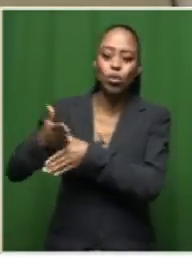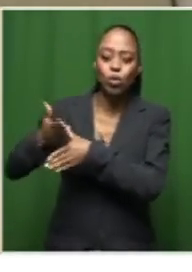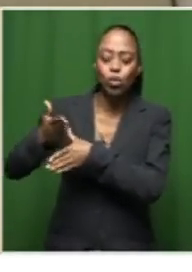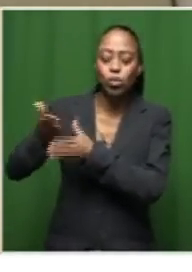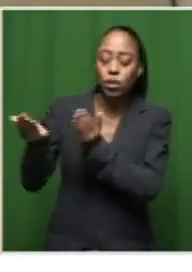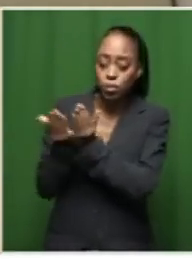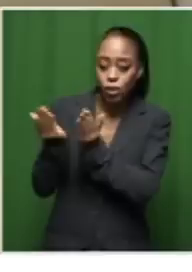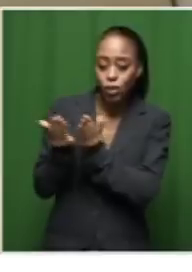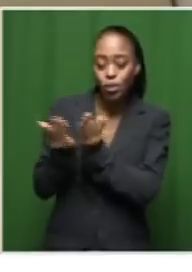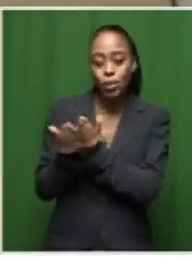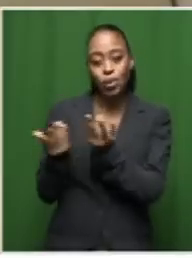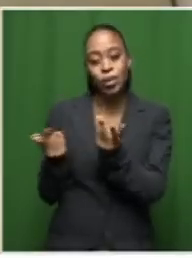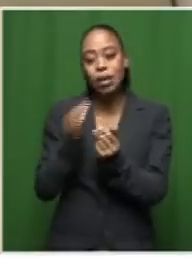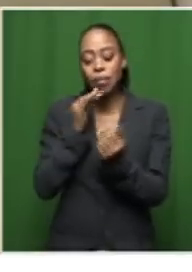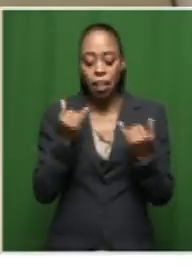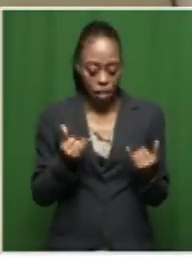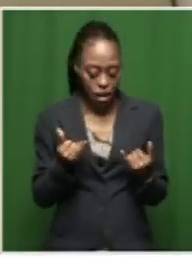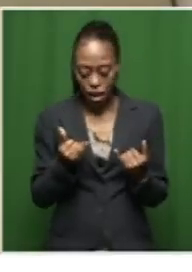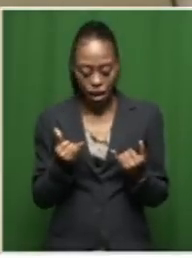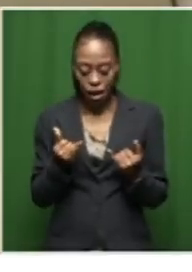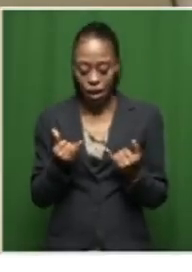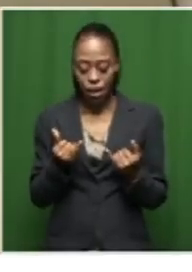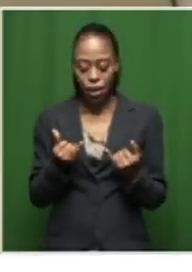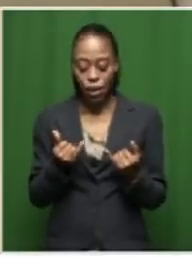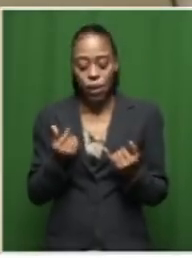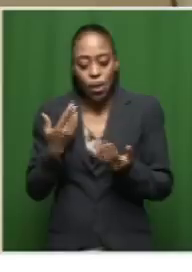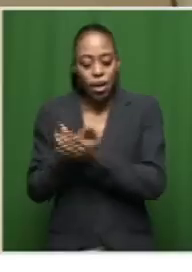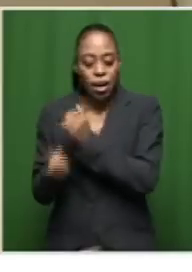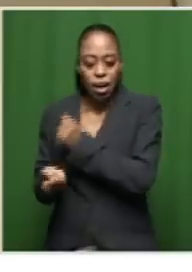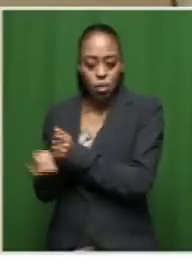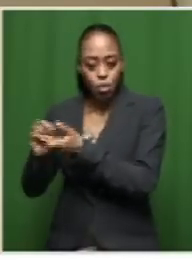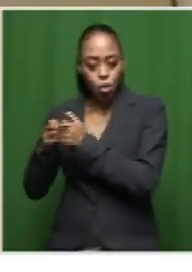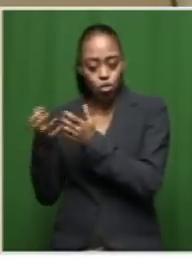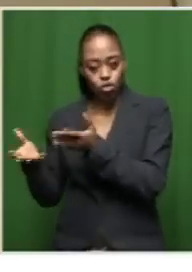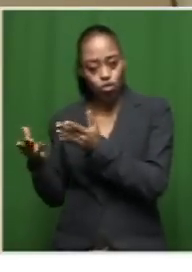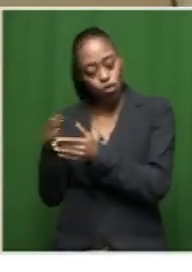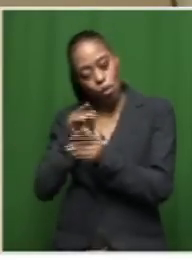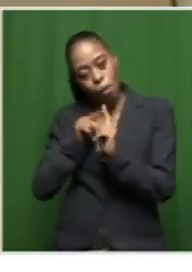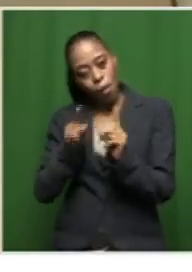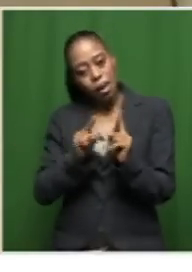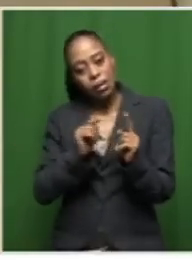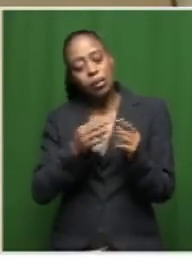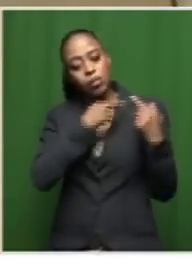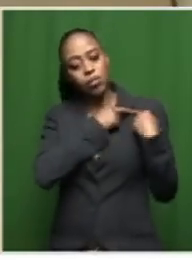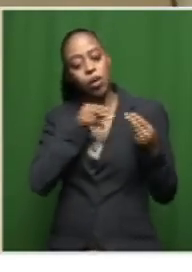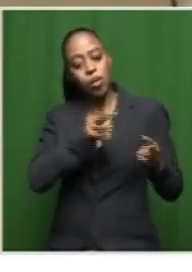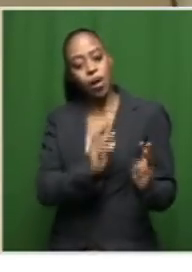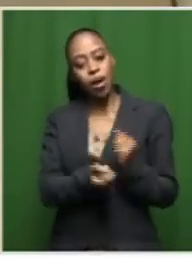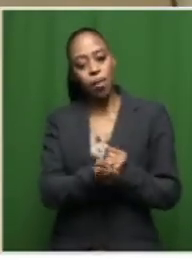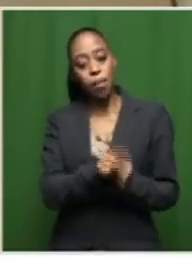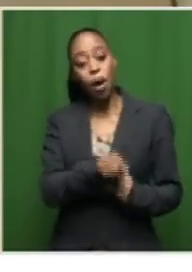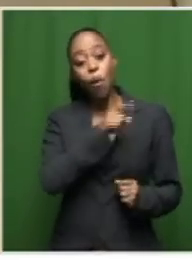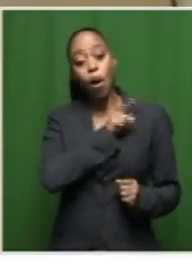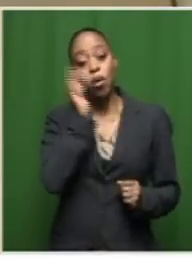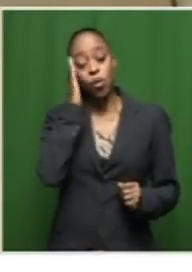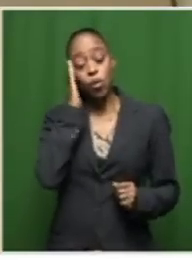So there is room for that to happen. It just has to be done in a responsible manner, because as you know,